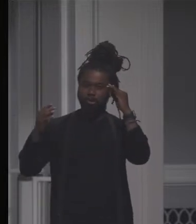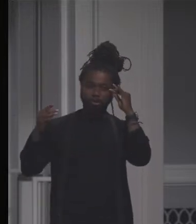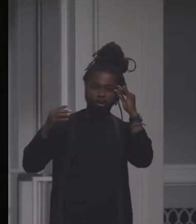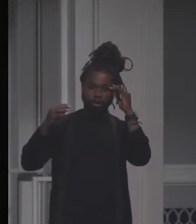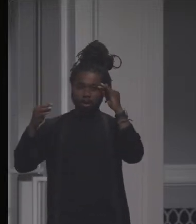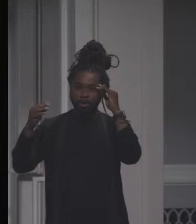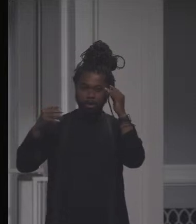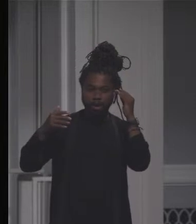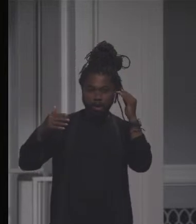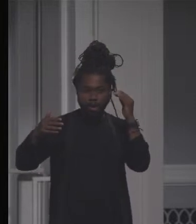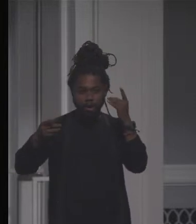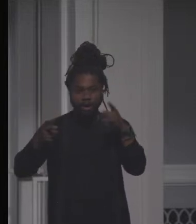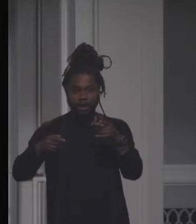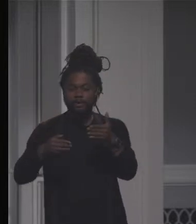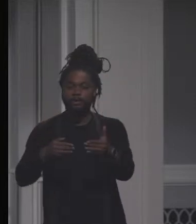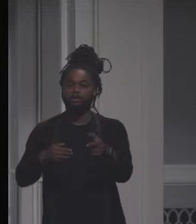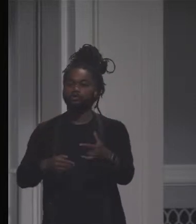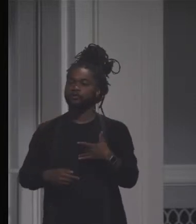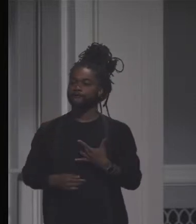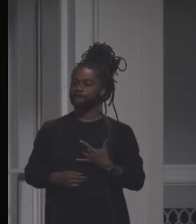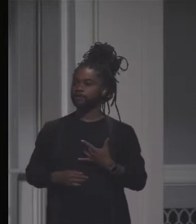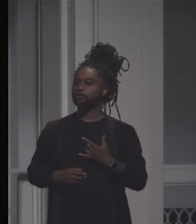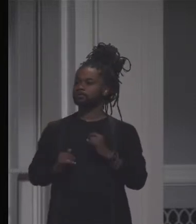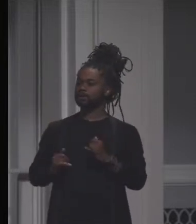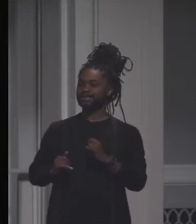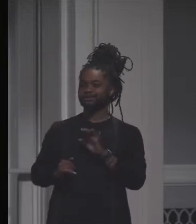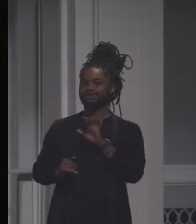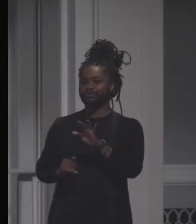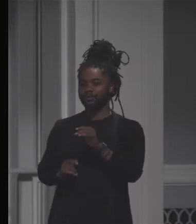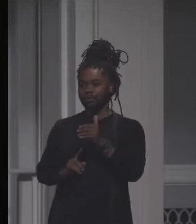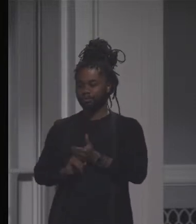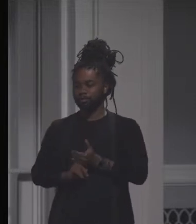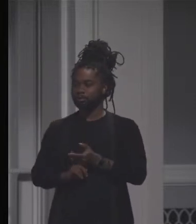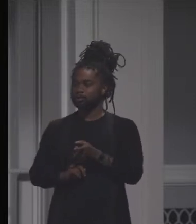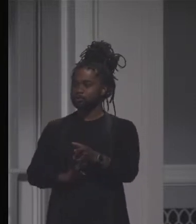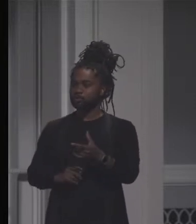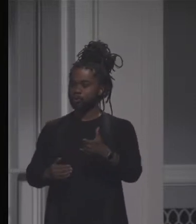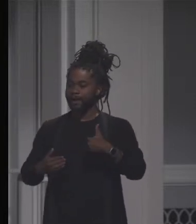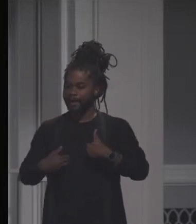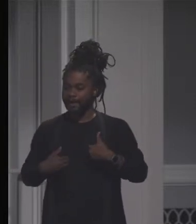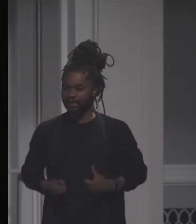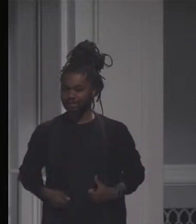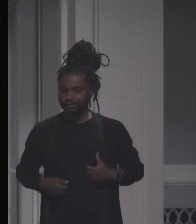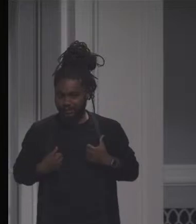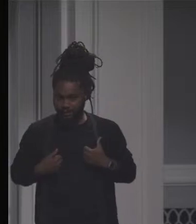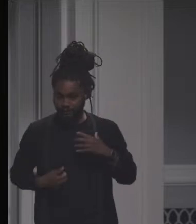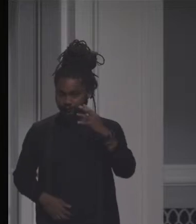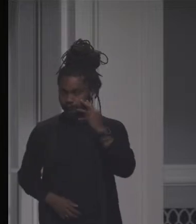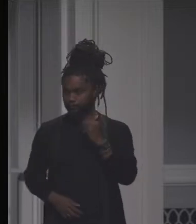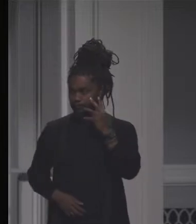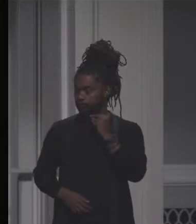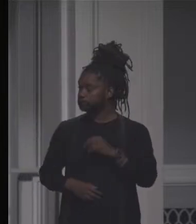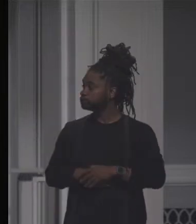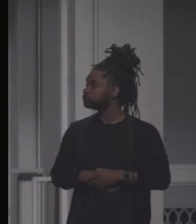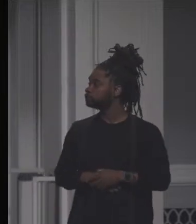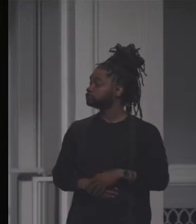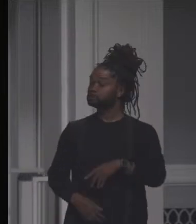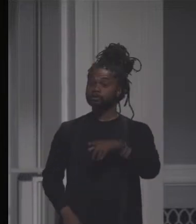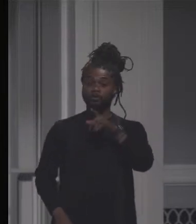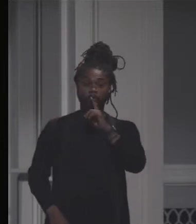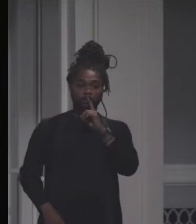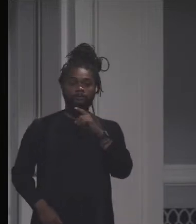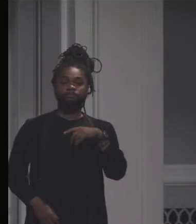you understand it, you feel it, it's yours. You have lived it. And the really interesting